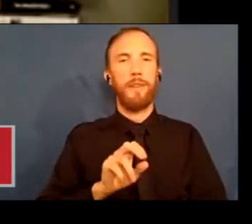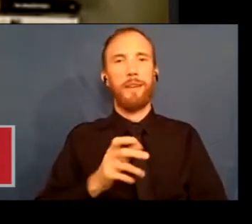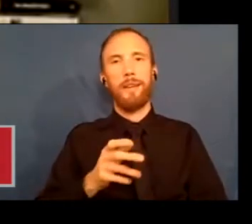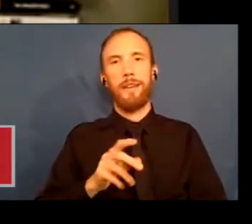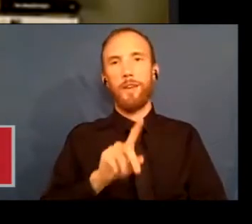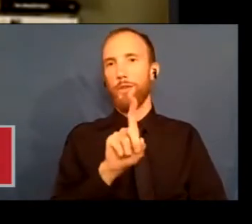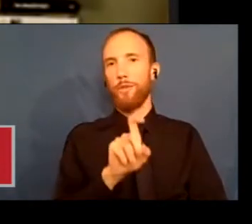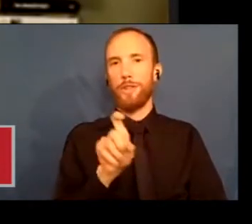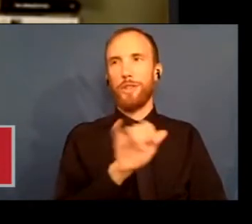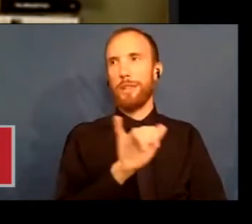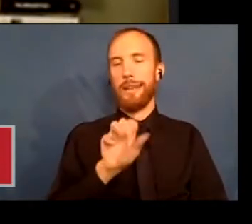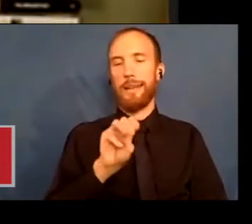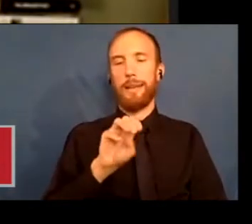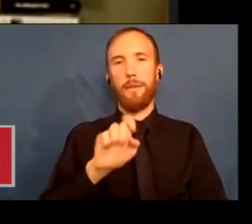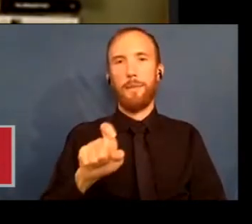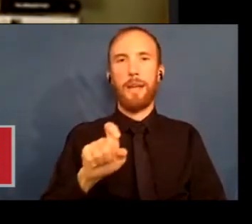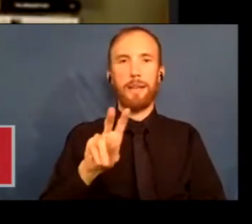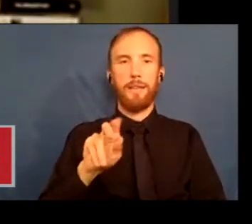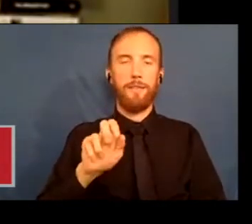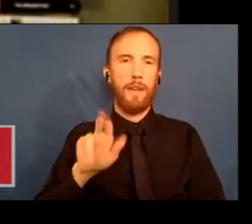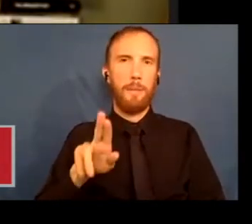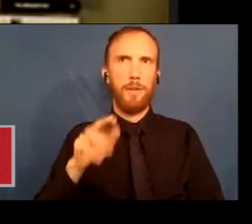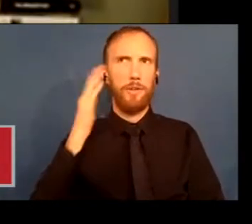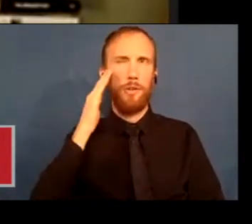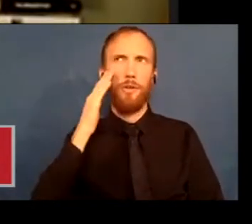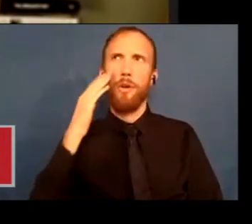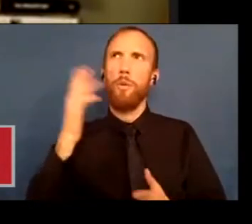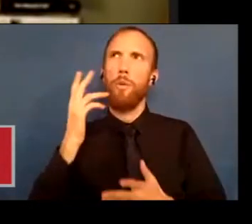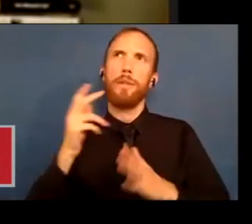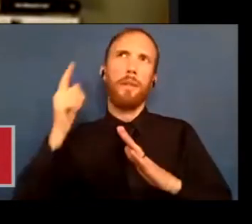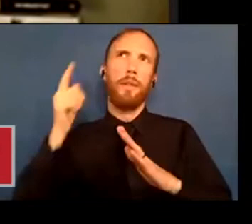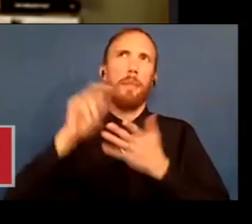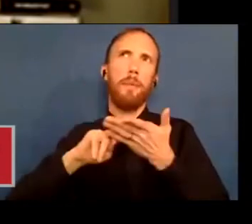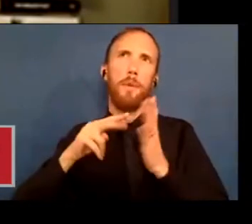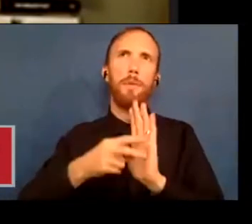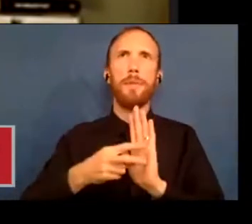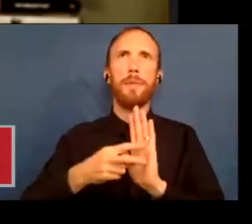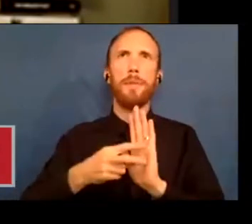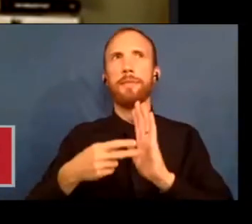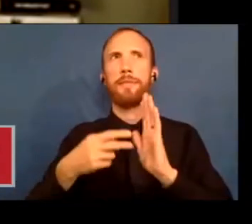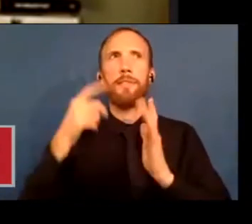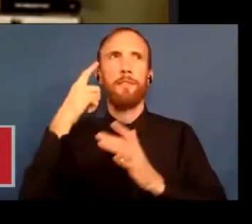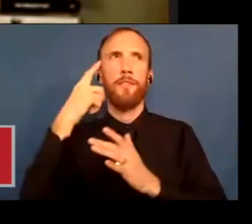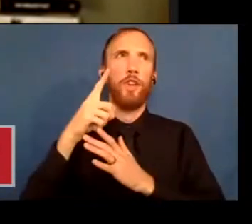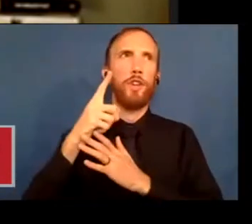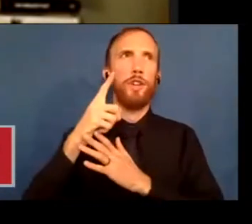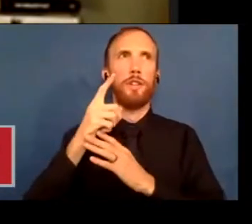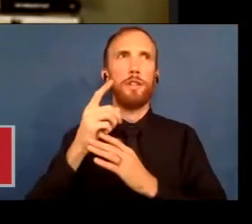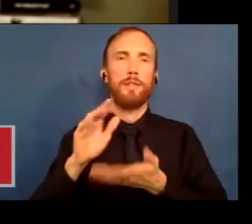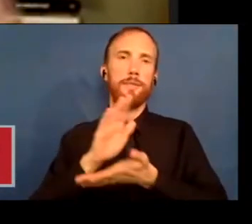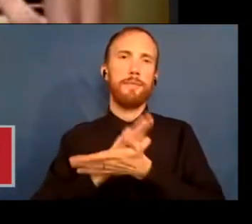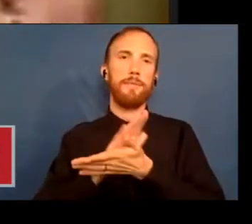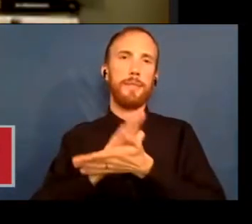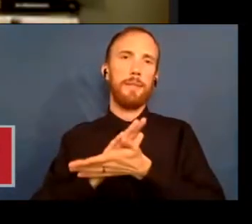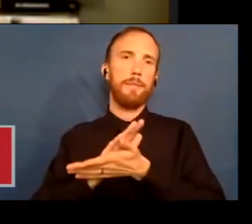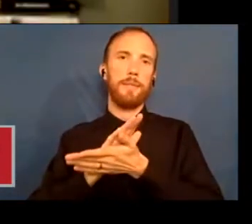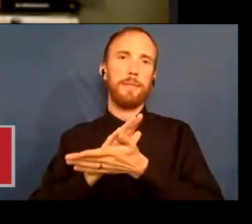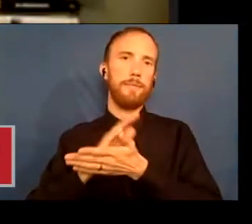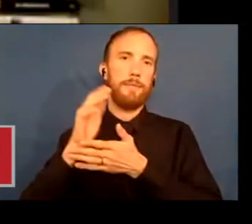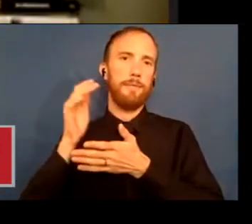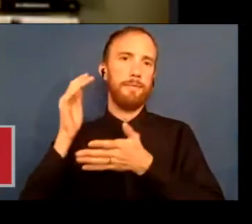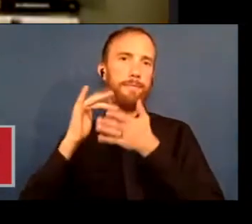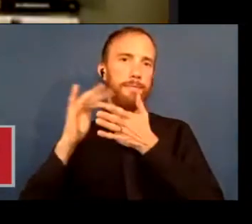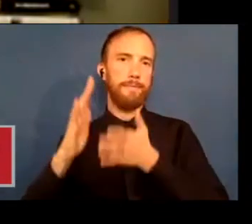is the vocation of an intellectual and so on. That's not what he was interested in. Benedetto Croce, for instance, the Italian